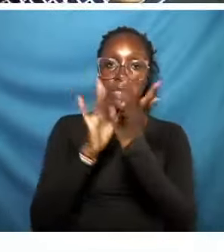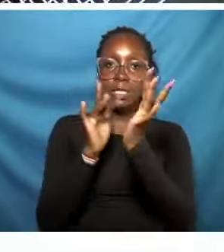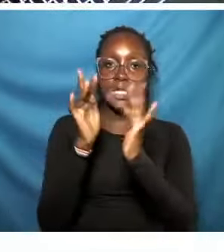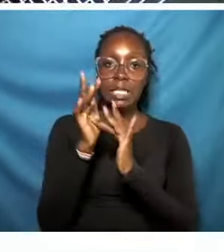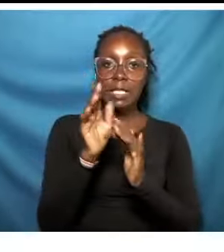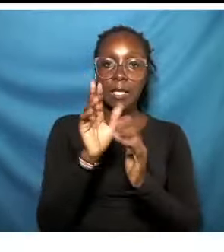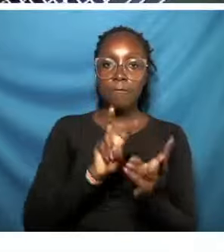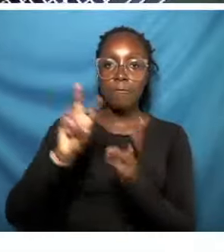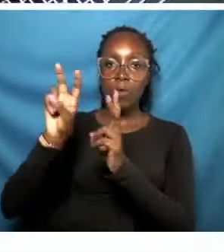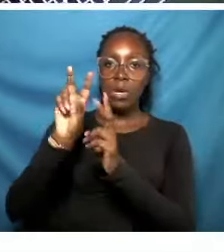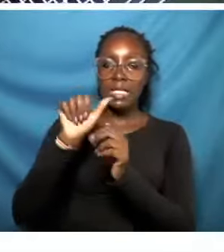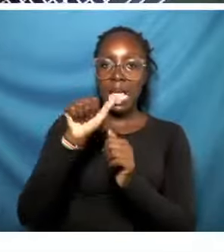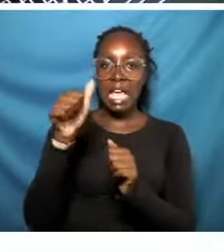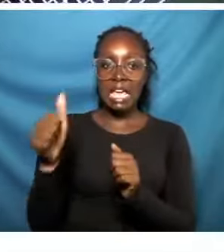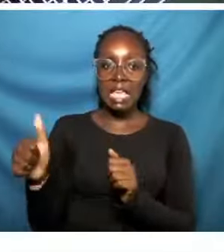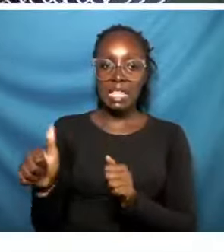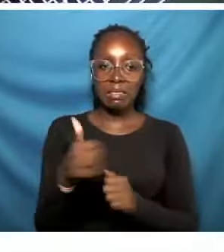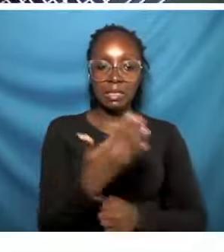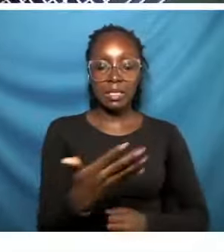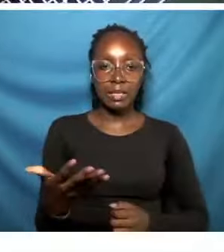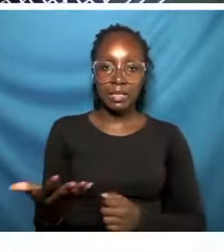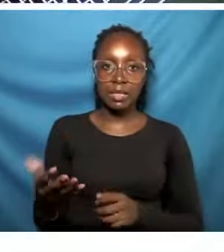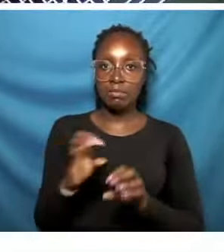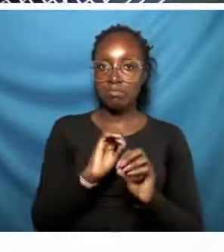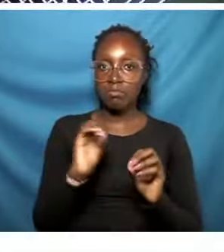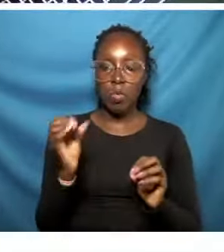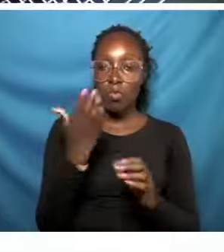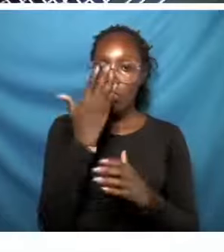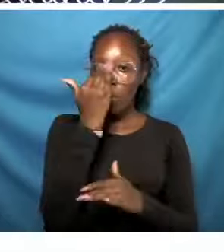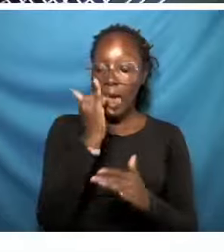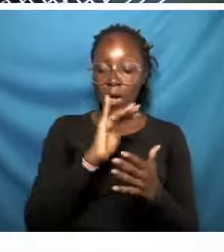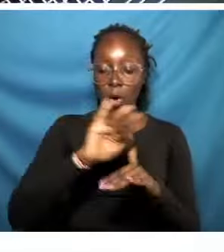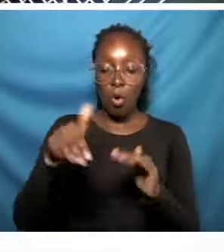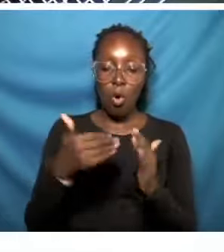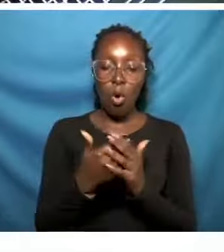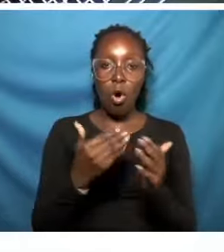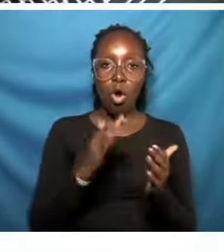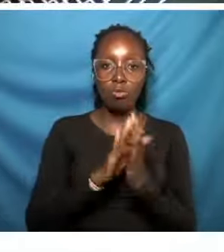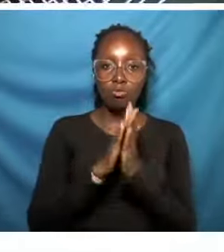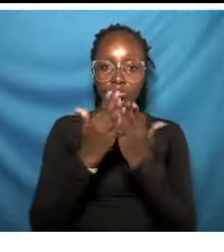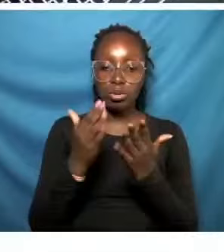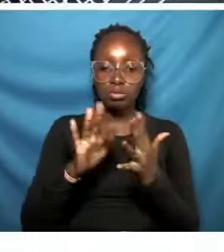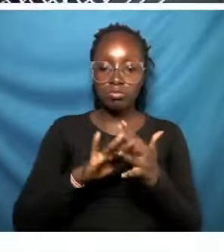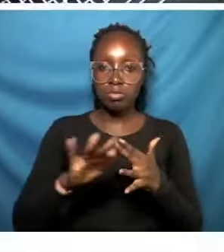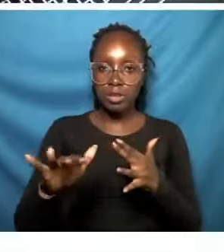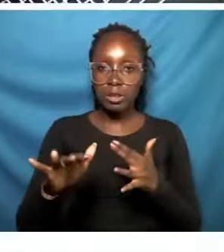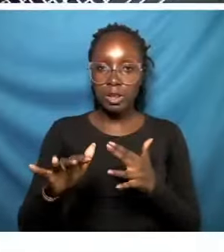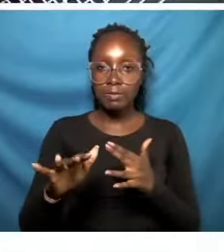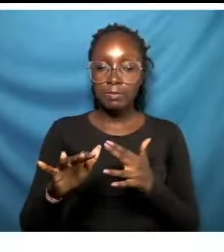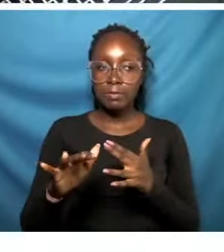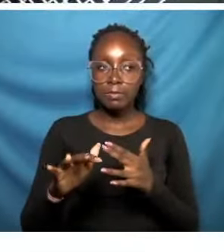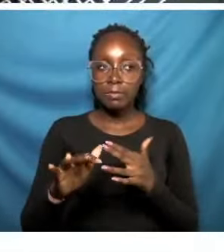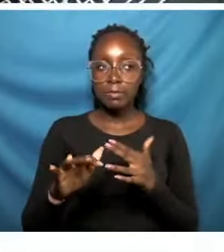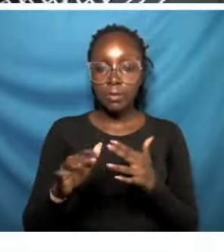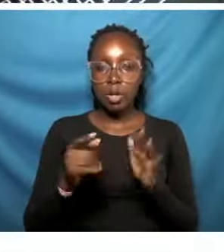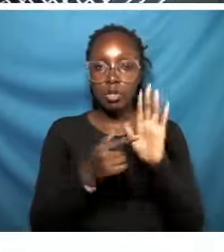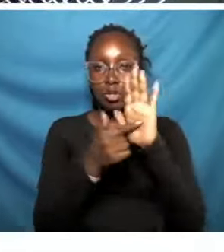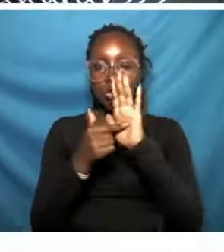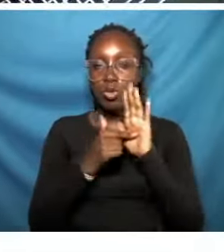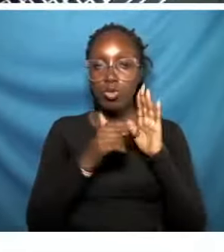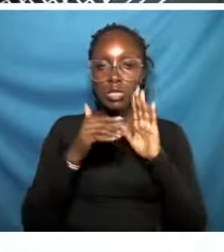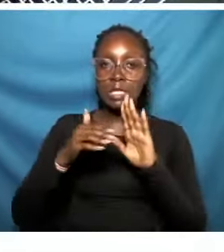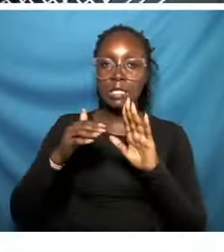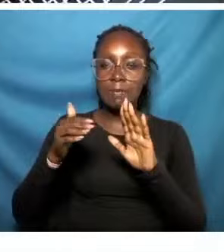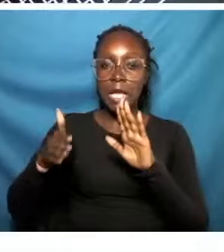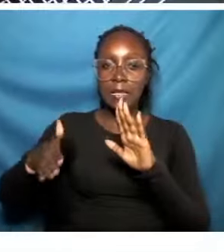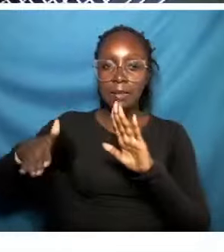those other things. Because the entire book of Colossians exalts the supremacy and the preeminence of Christ,